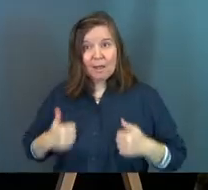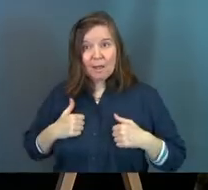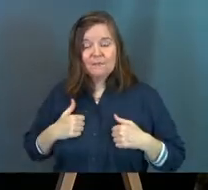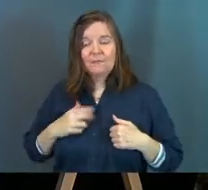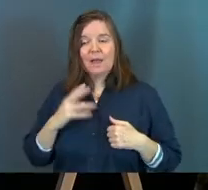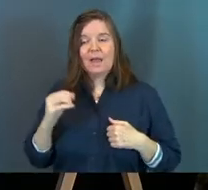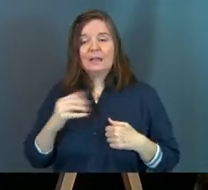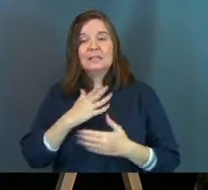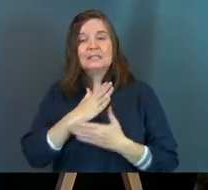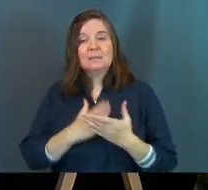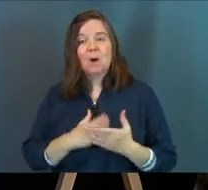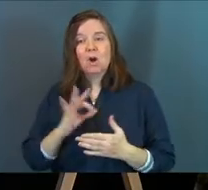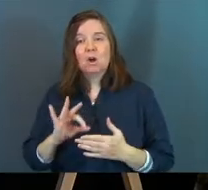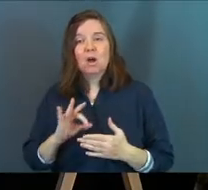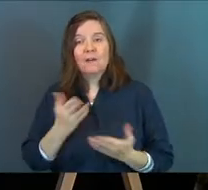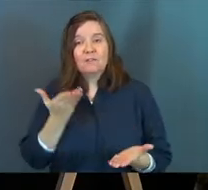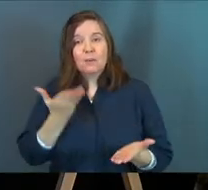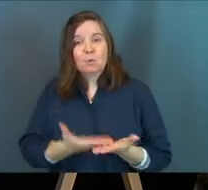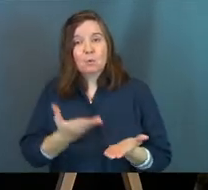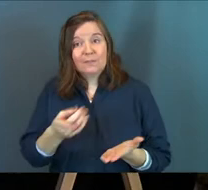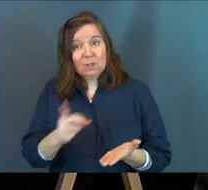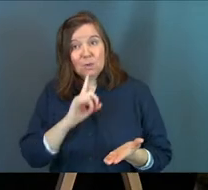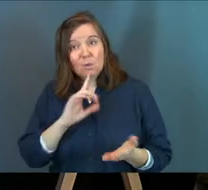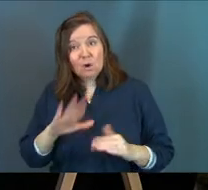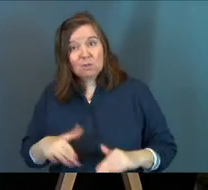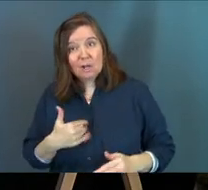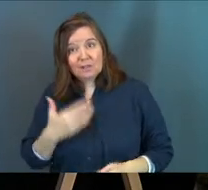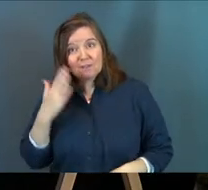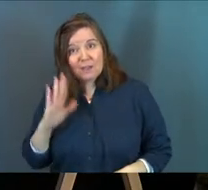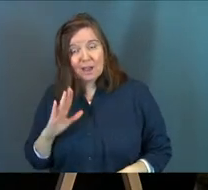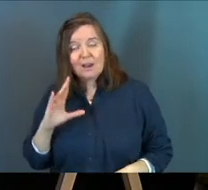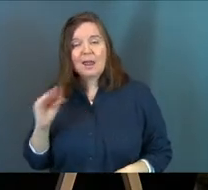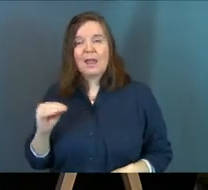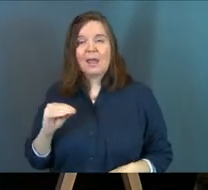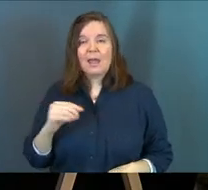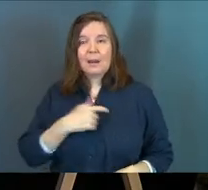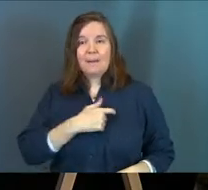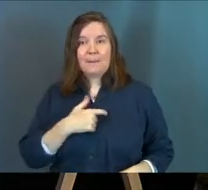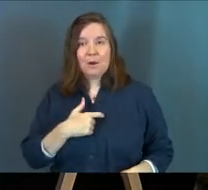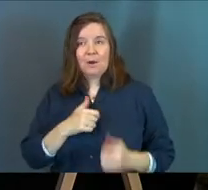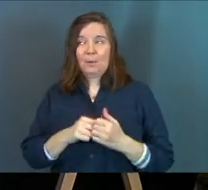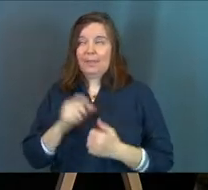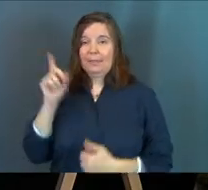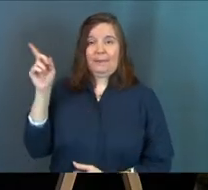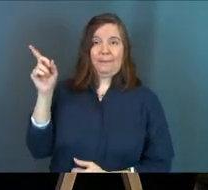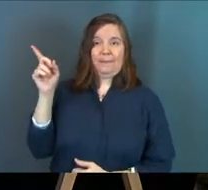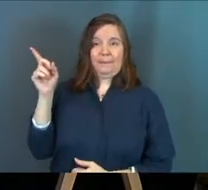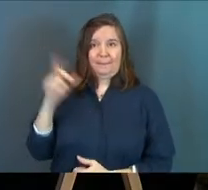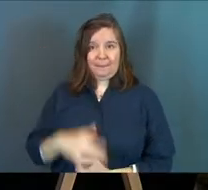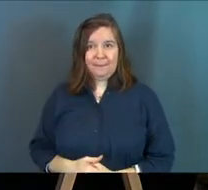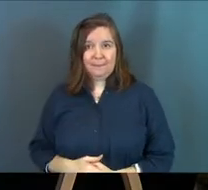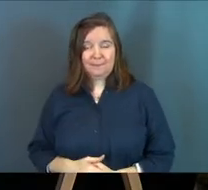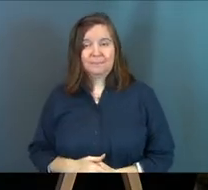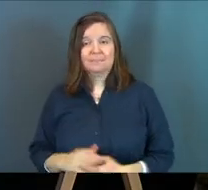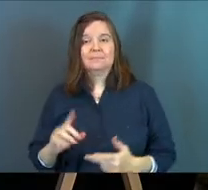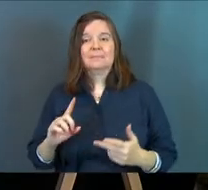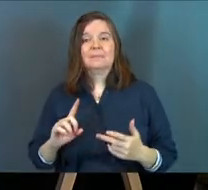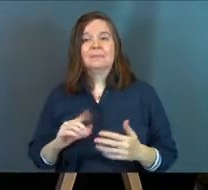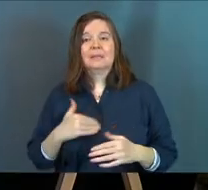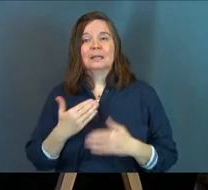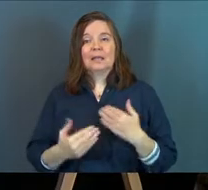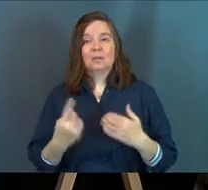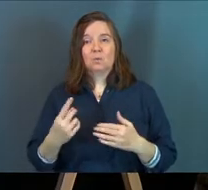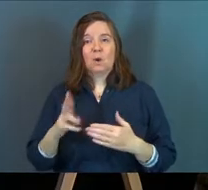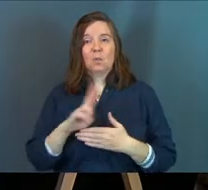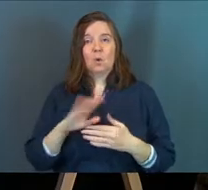And it's part of the proof that you are a child of God and marked in Him. Next one, Holy Spirit convicts us of